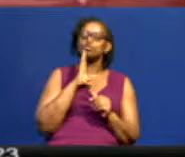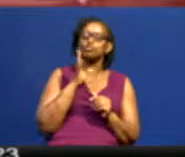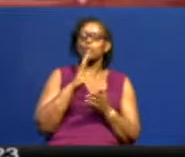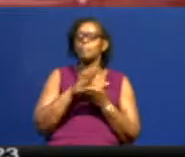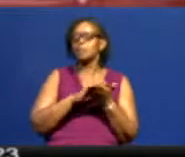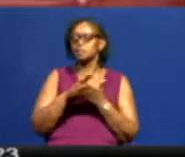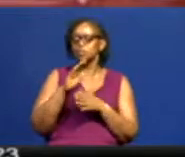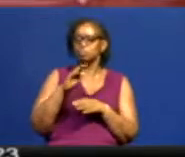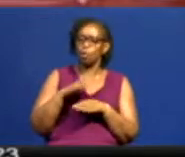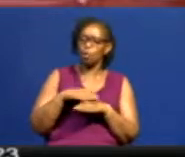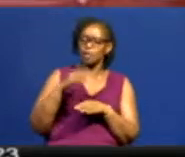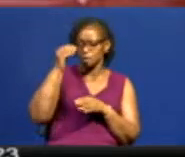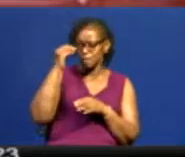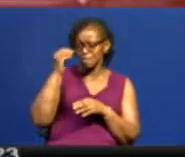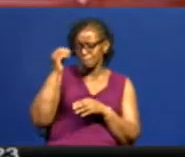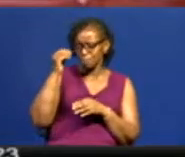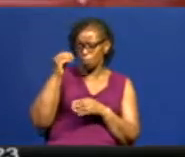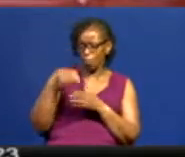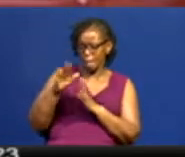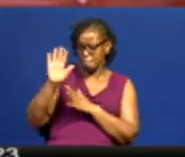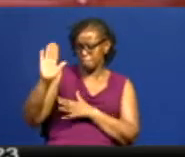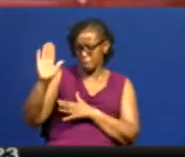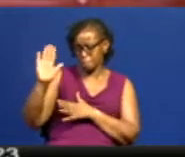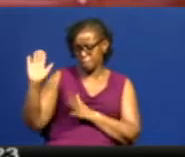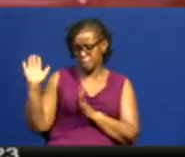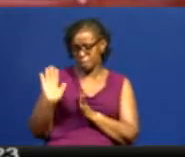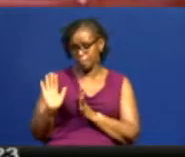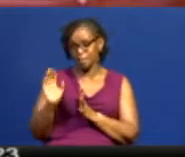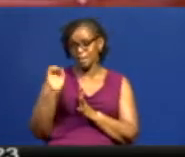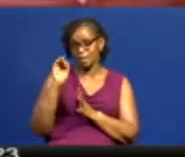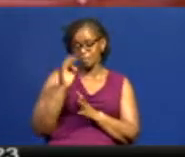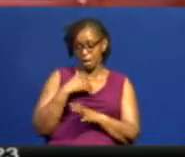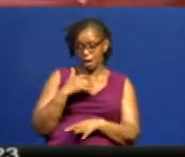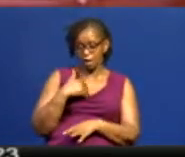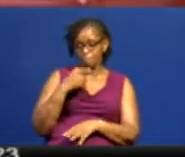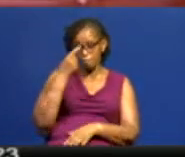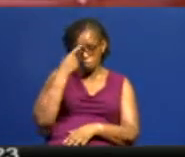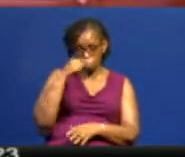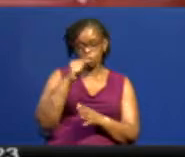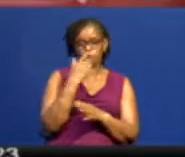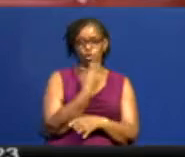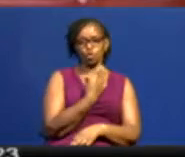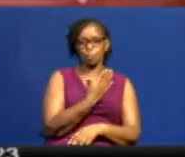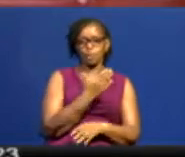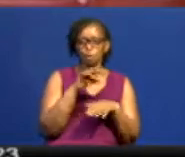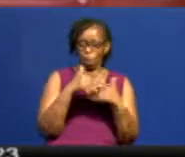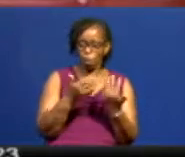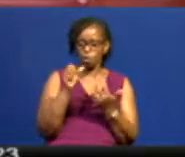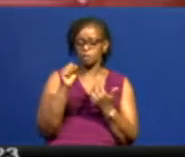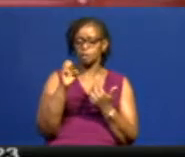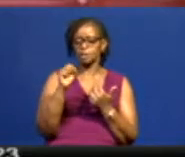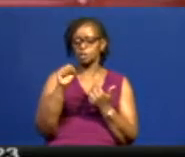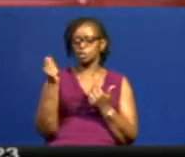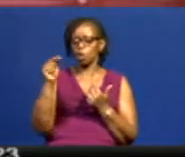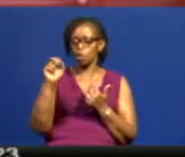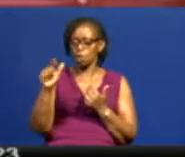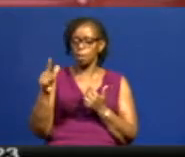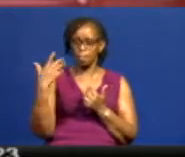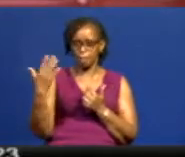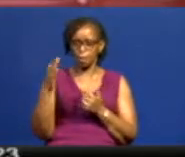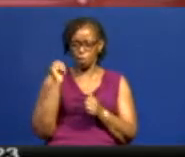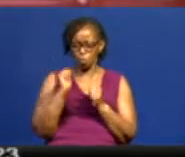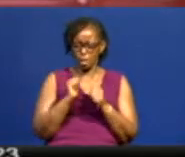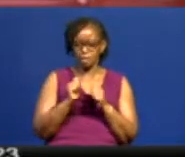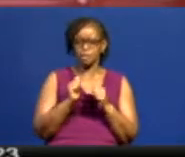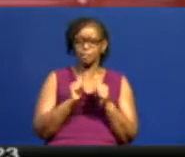is not documented. Having a sessional paper or having a policy document that prescribes the tax regime over time